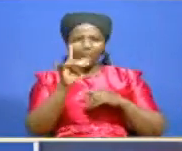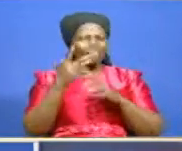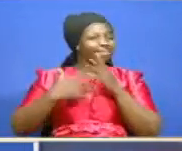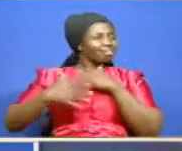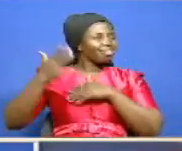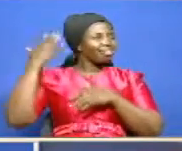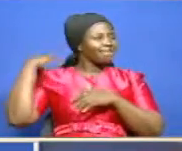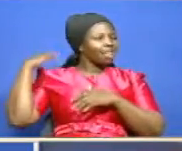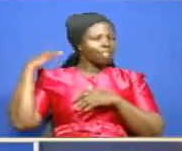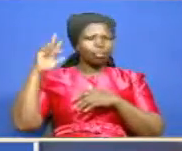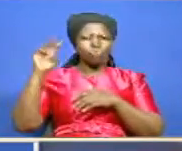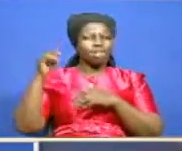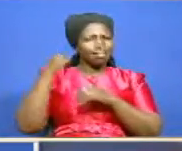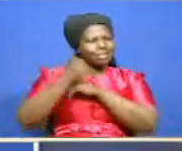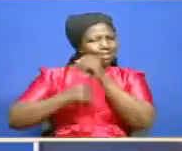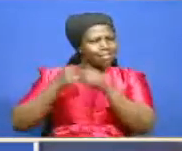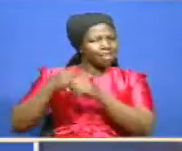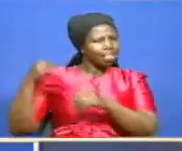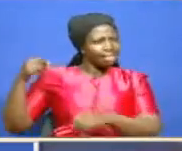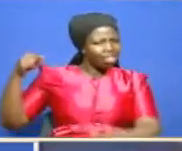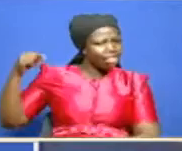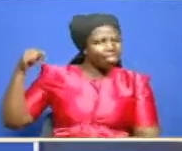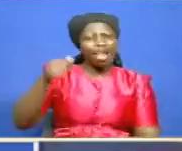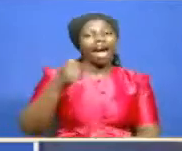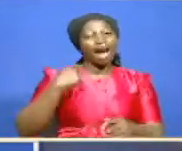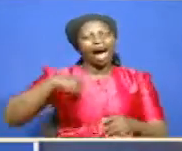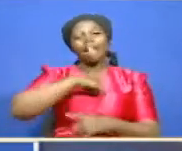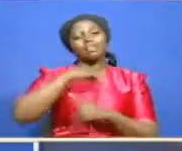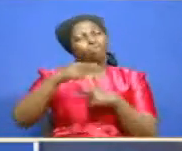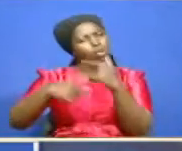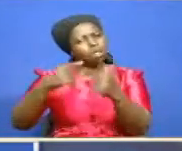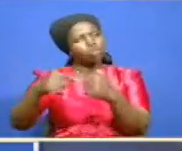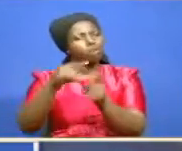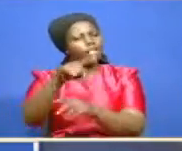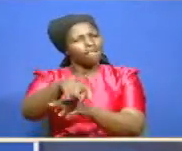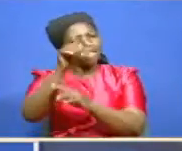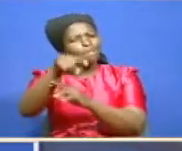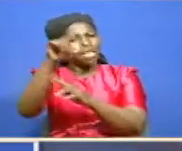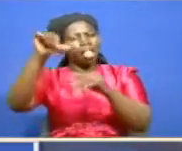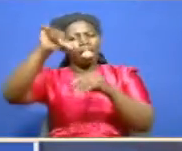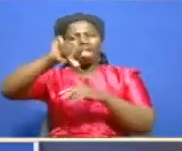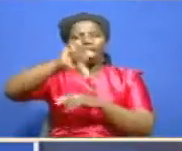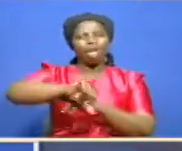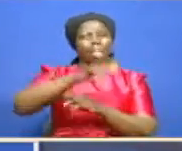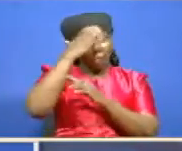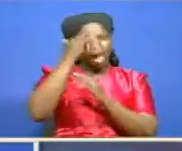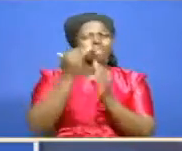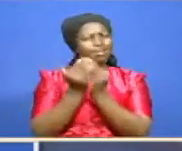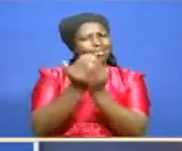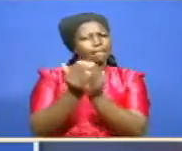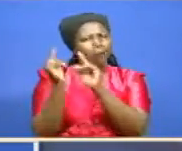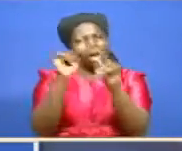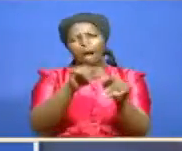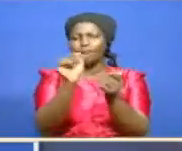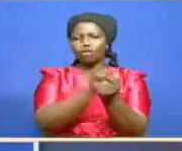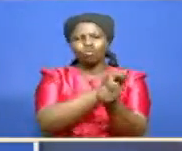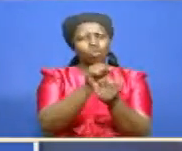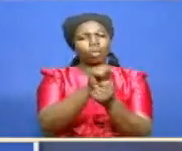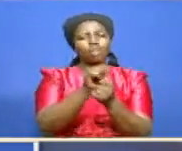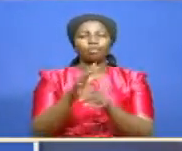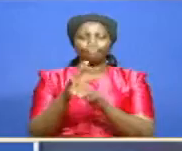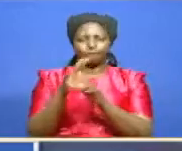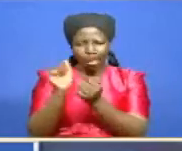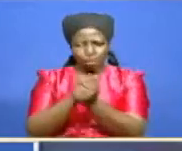iliyopita bado sisi tunaendelea kudorora na uvuvi kwa sababu ya uharibifu wa meli. Mbali na kuumiza rasilimali